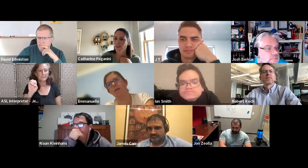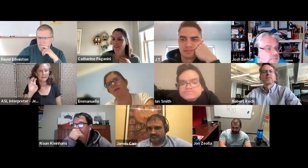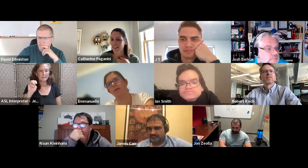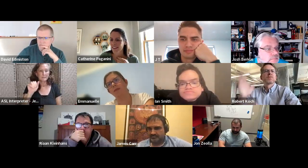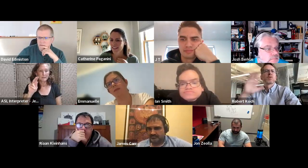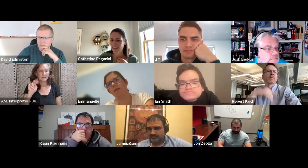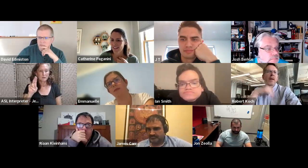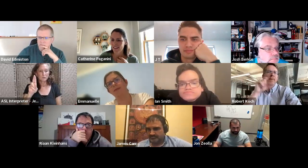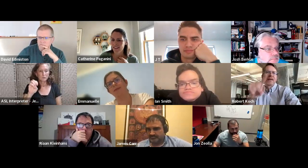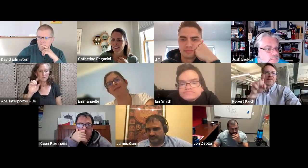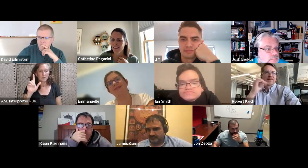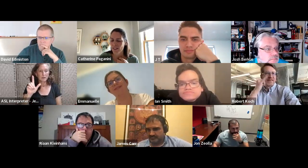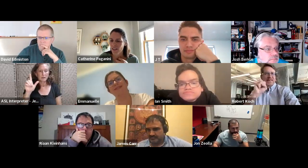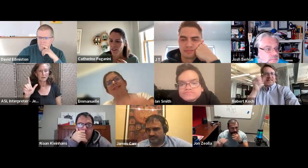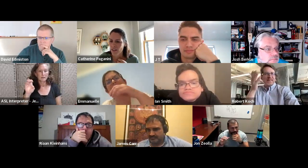Oh.